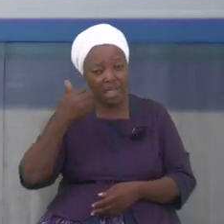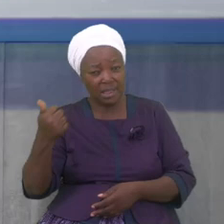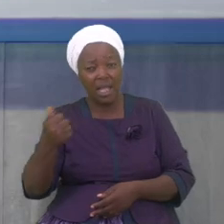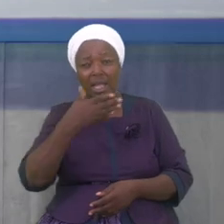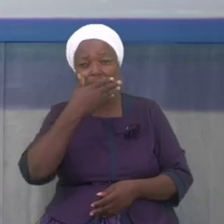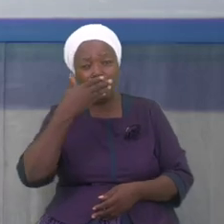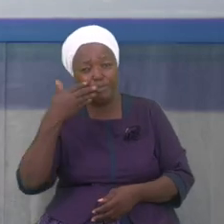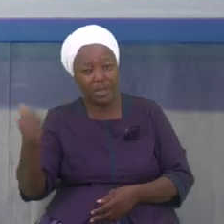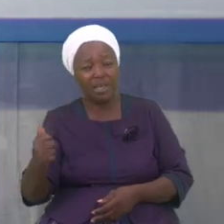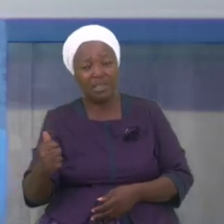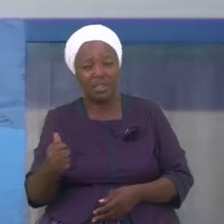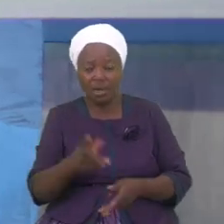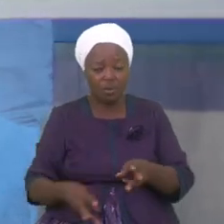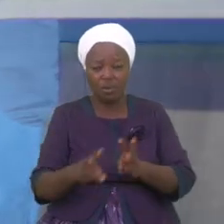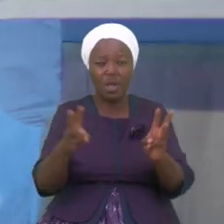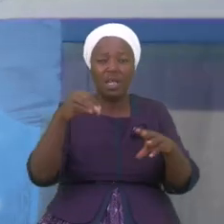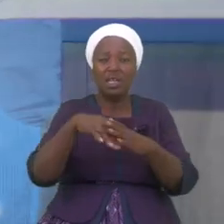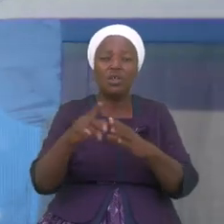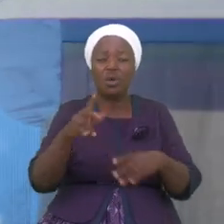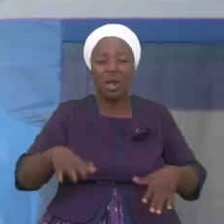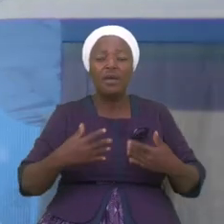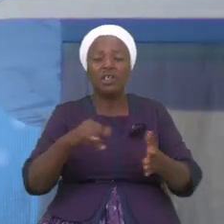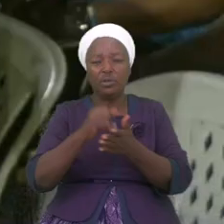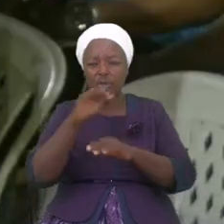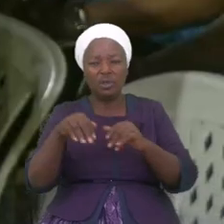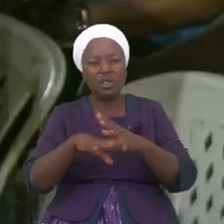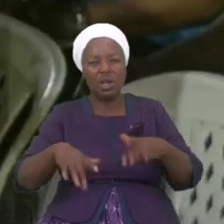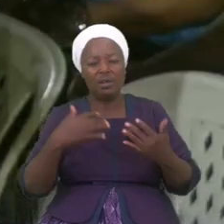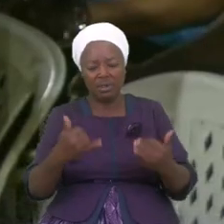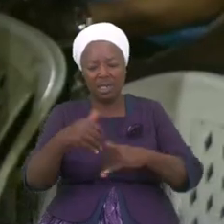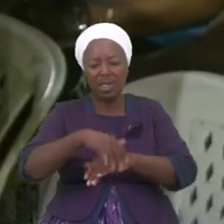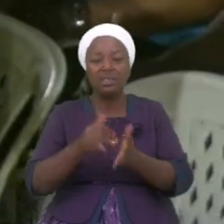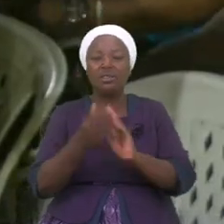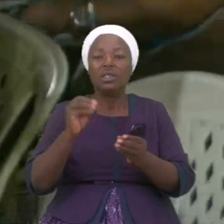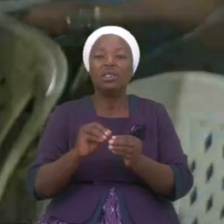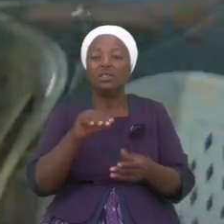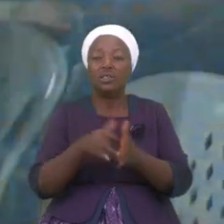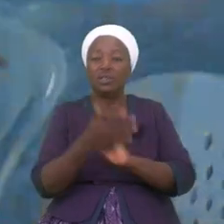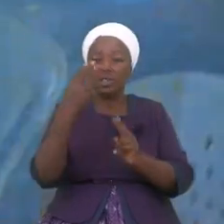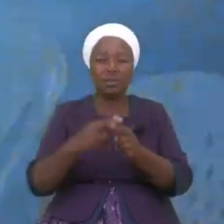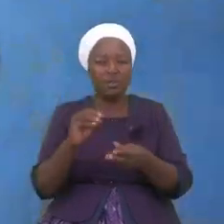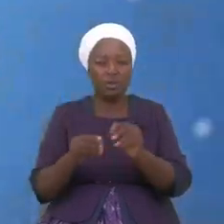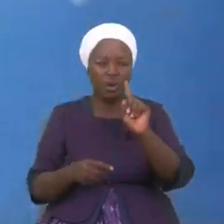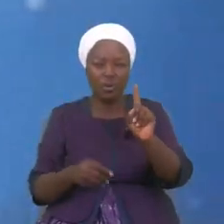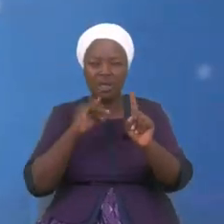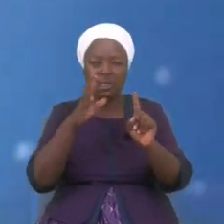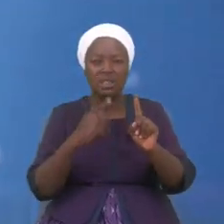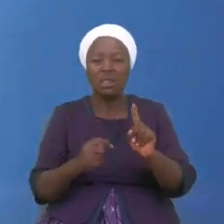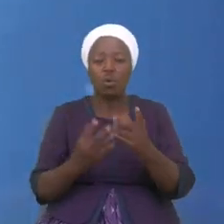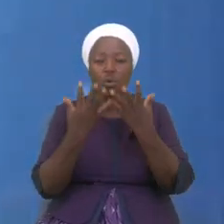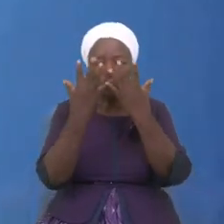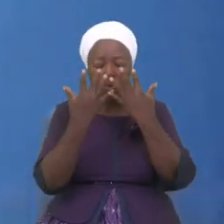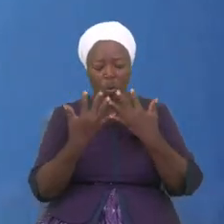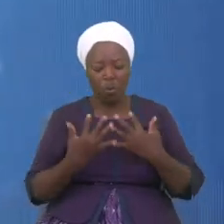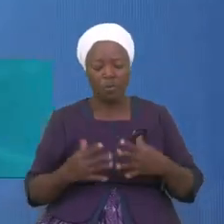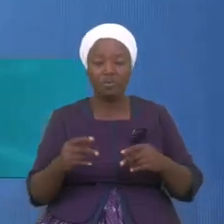a better perspective, it will be done in your life tonight in Jesus' name. Number one is the gloomy condition